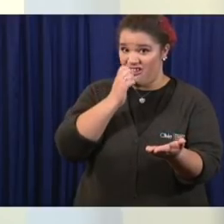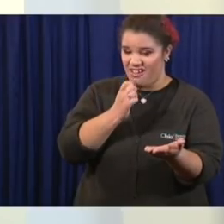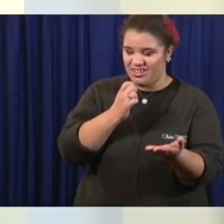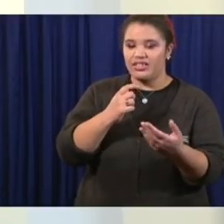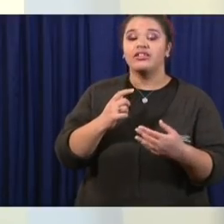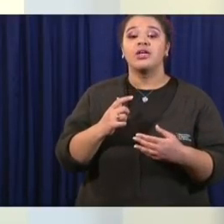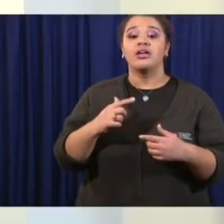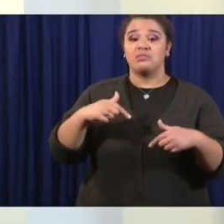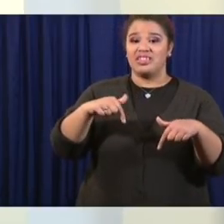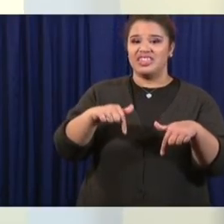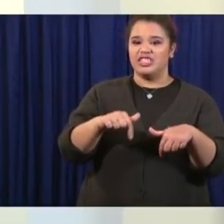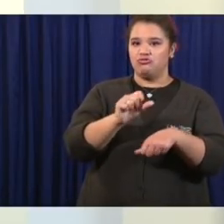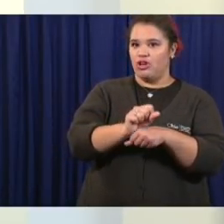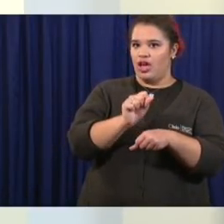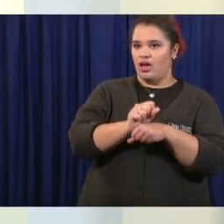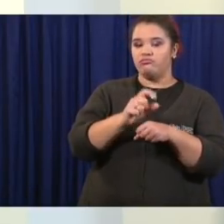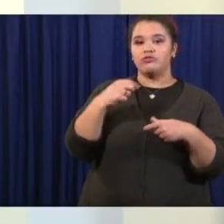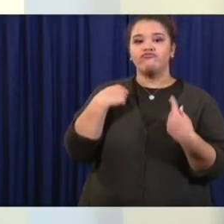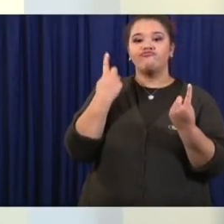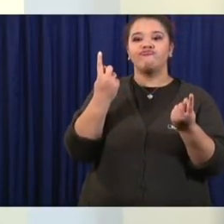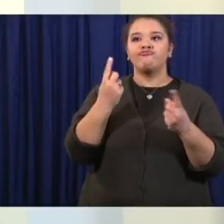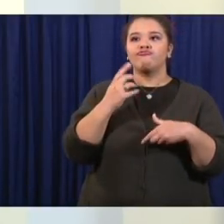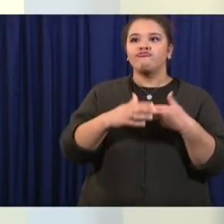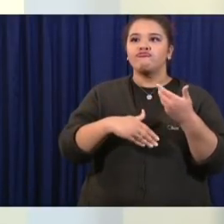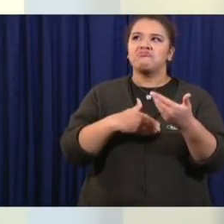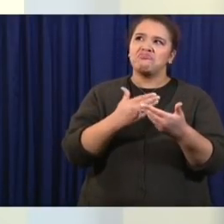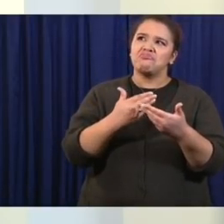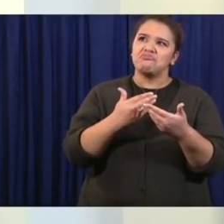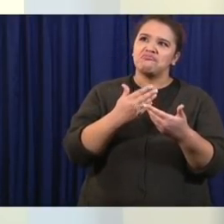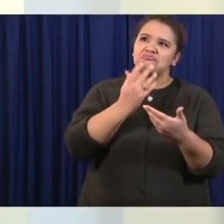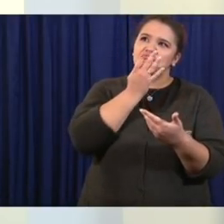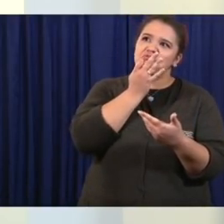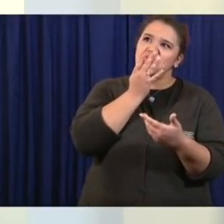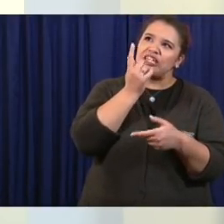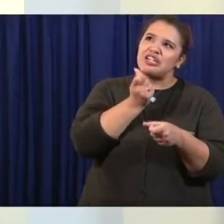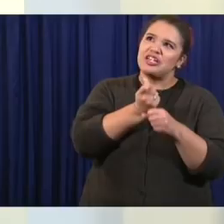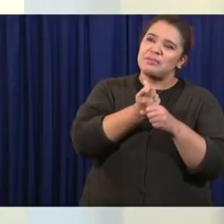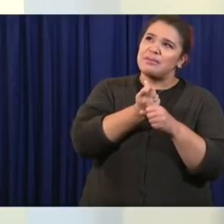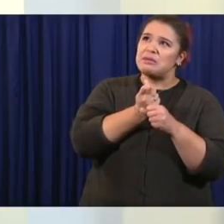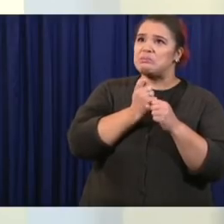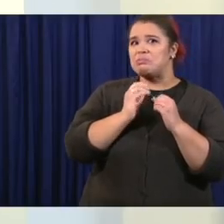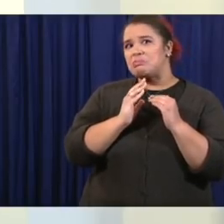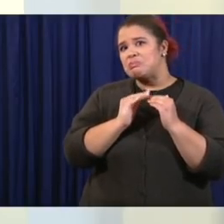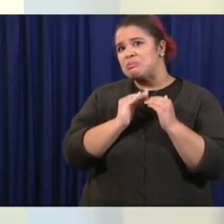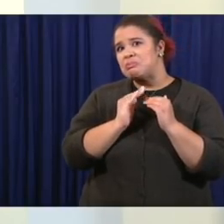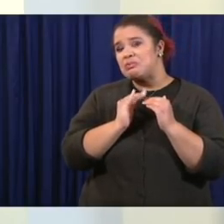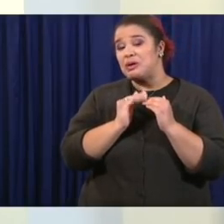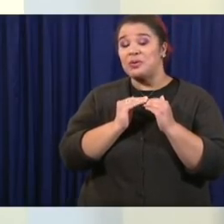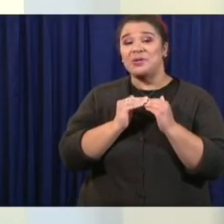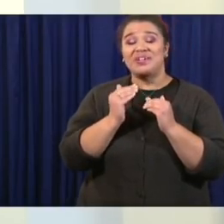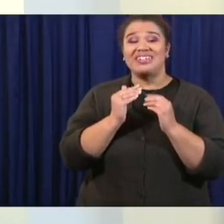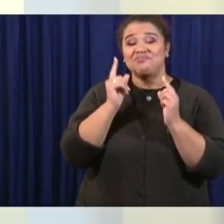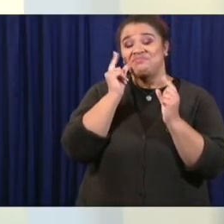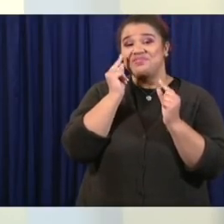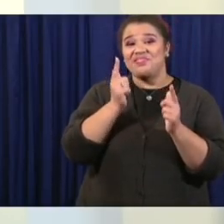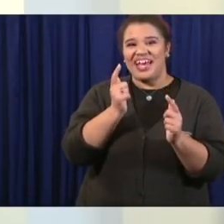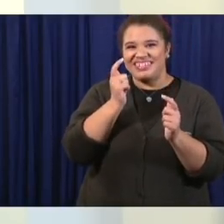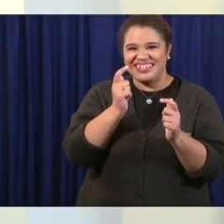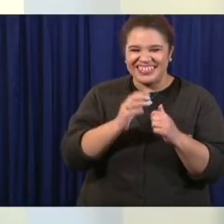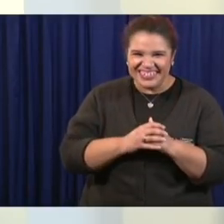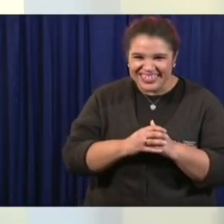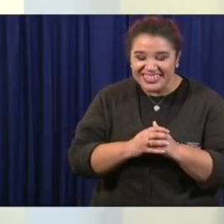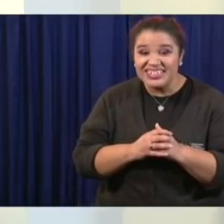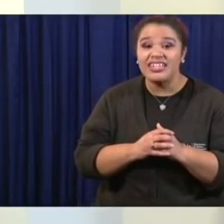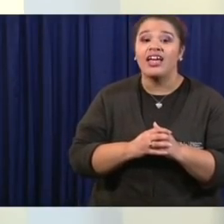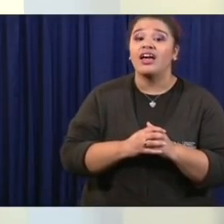this job a year, a little over a year, maybe at this point now. It's blurring by. But, I come to it from